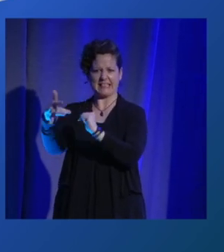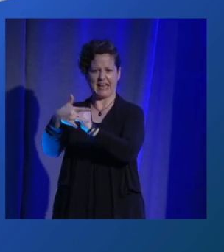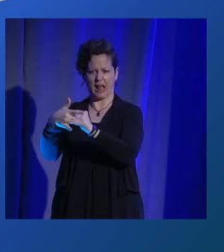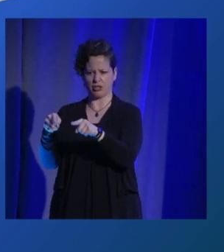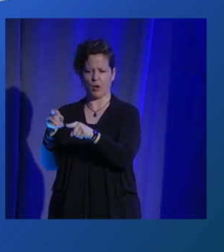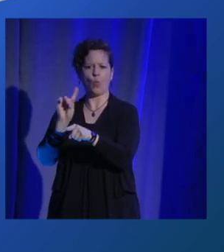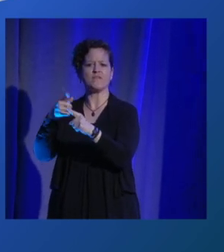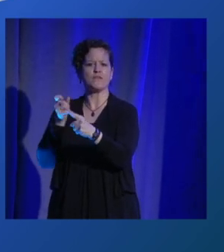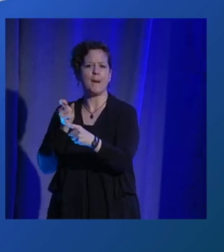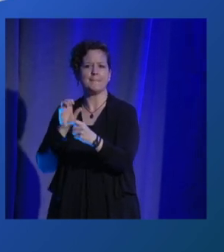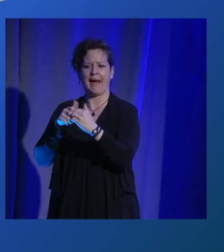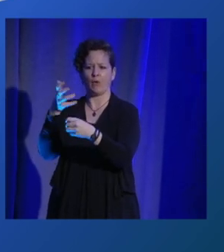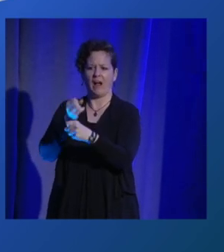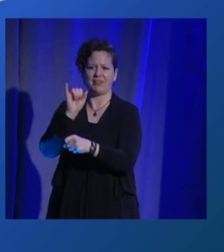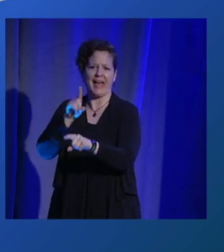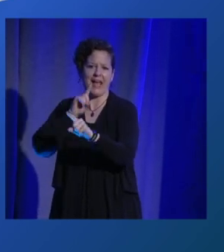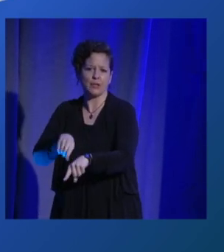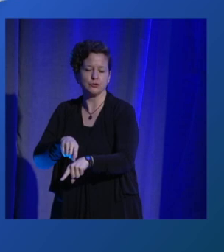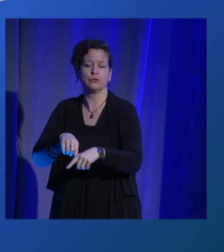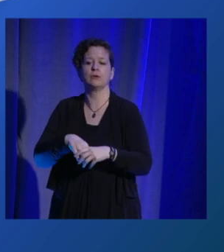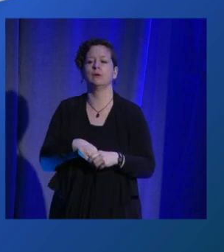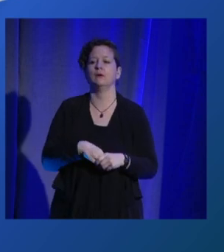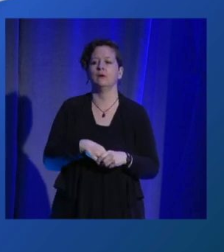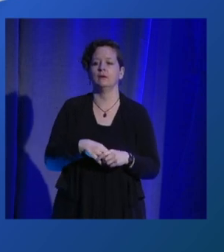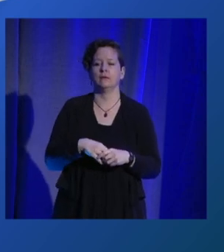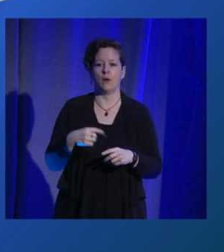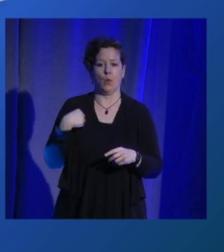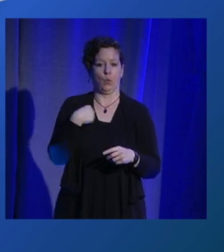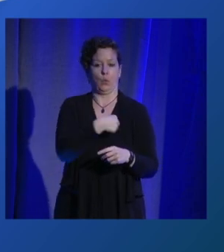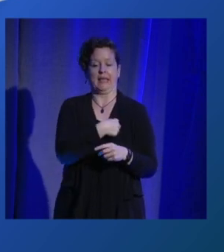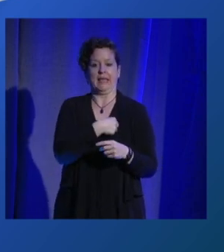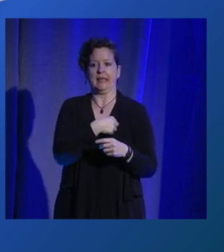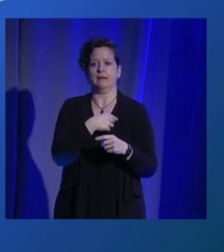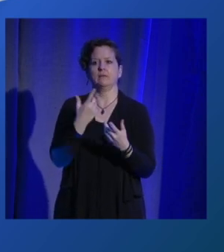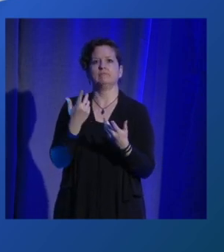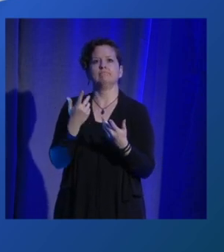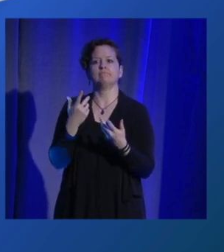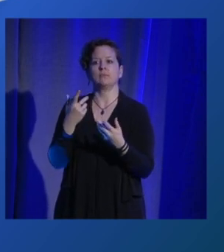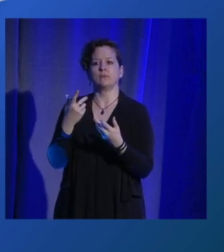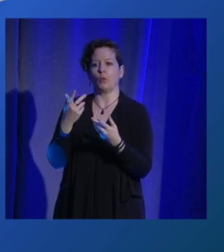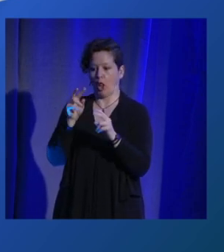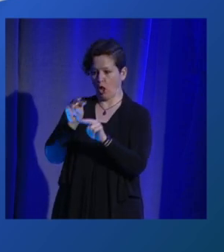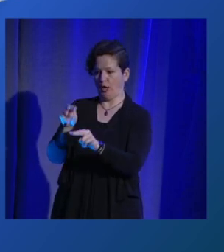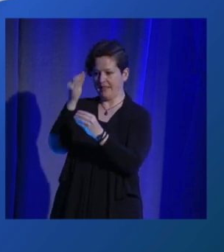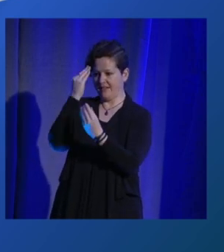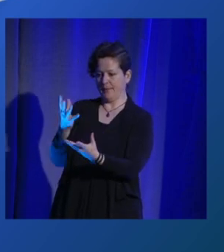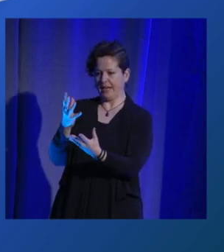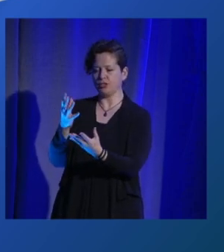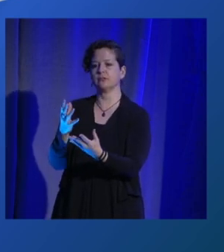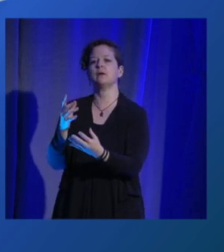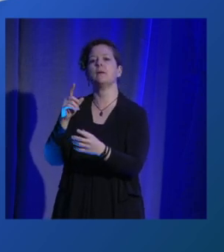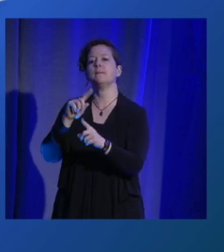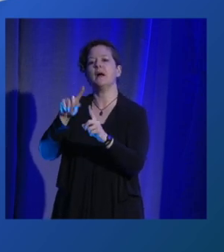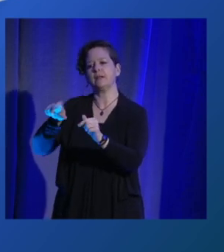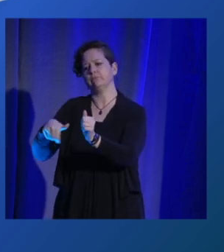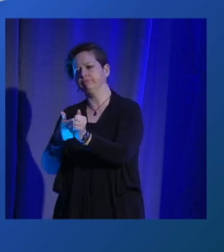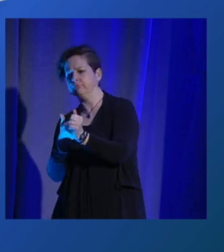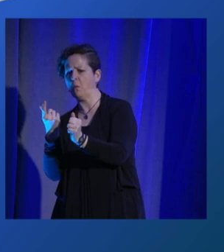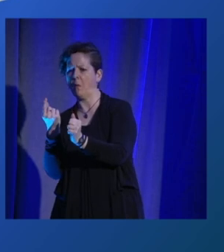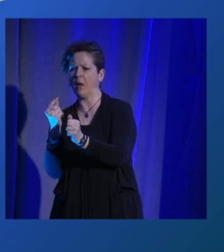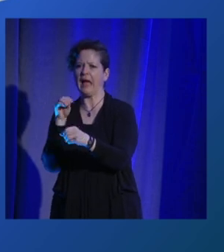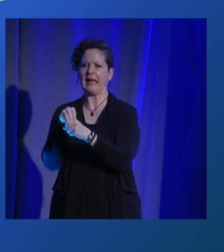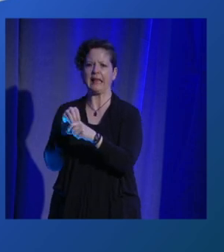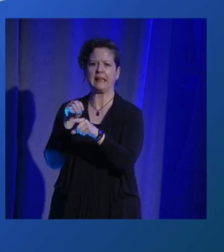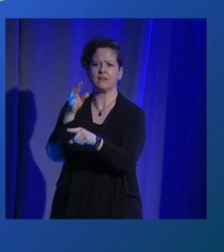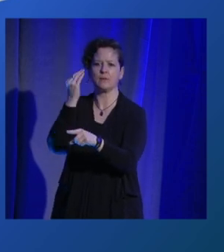is no information we just provide the information we we don't you know that's all we do that World will not exist